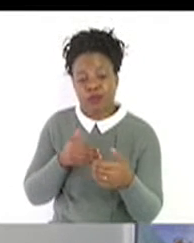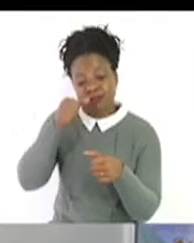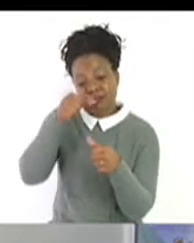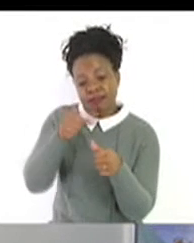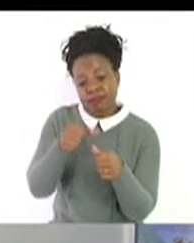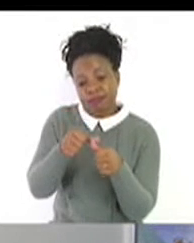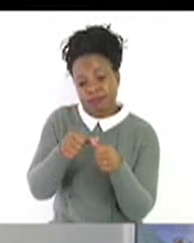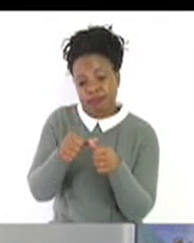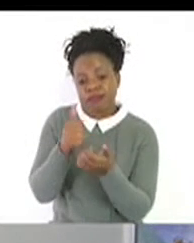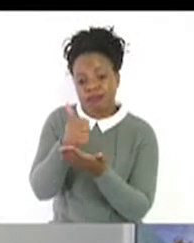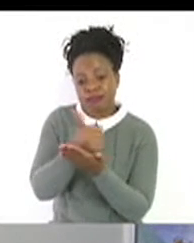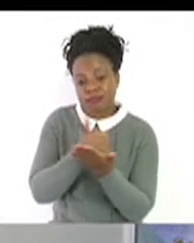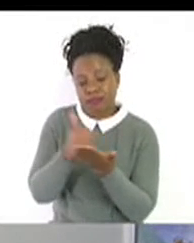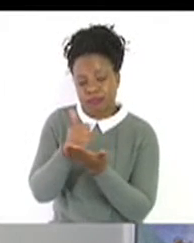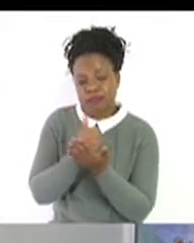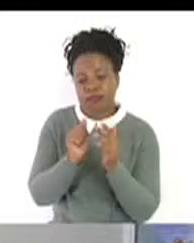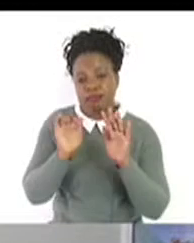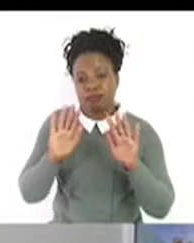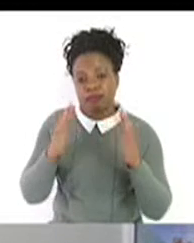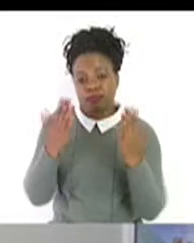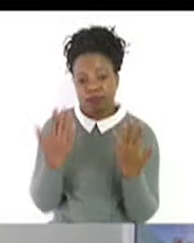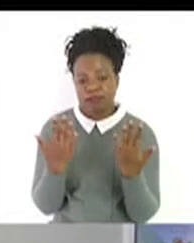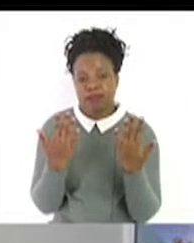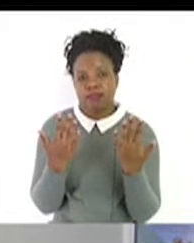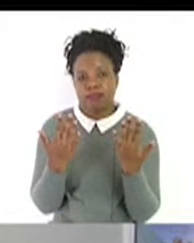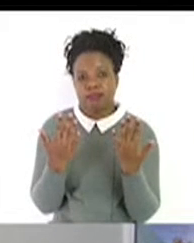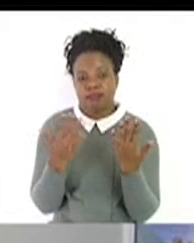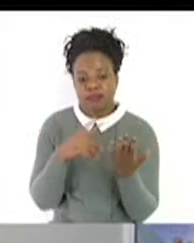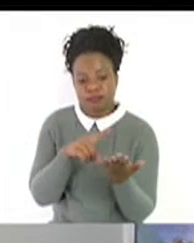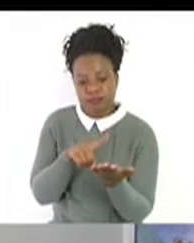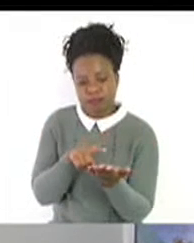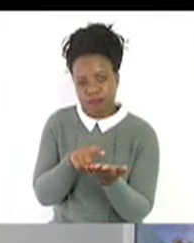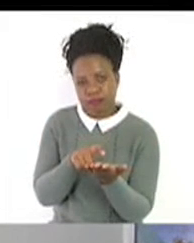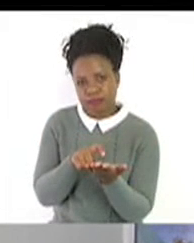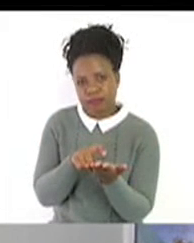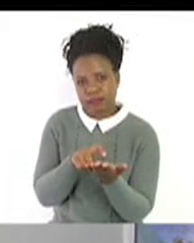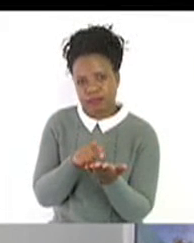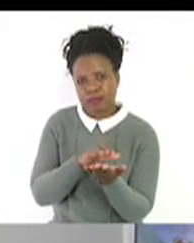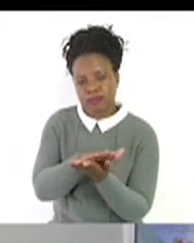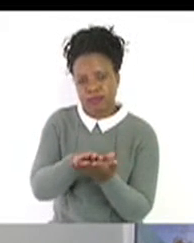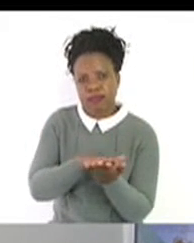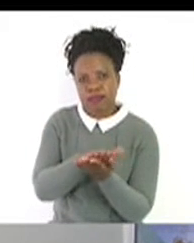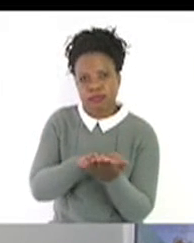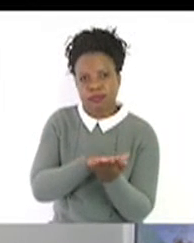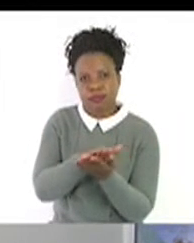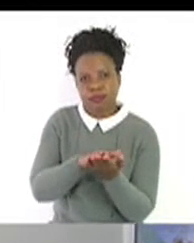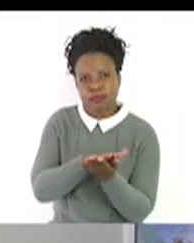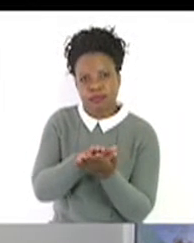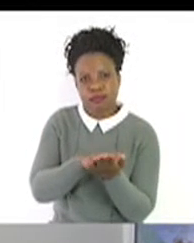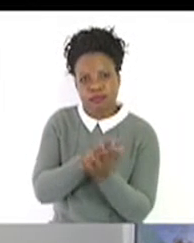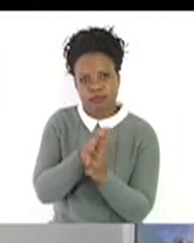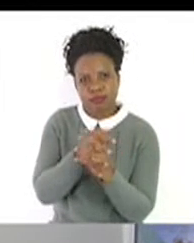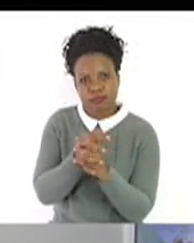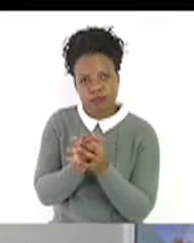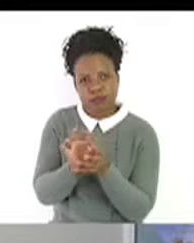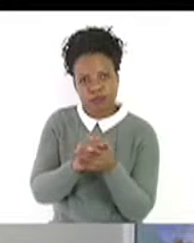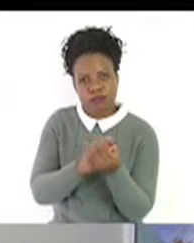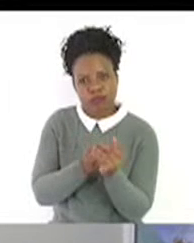remember to sanitize. Chanel, let's sanitize to make sure our hands are